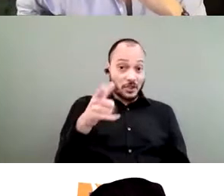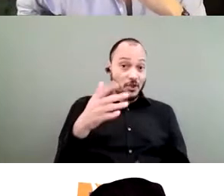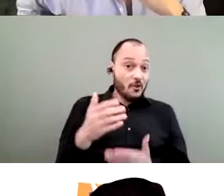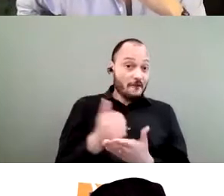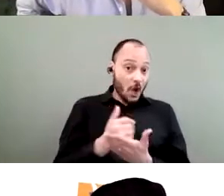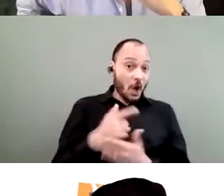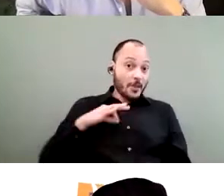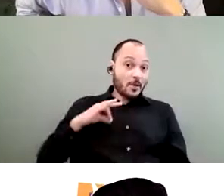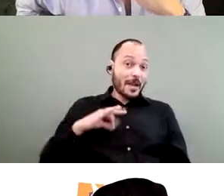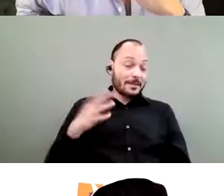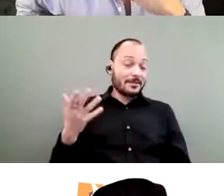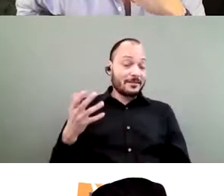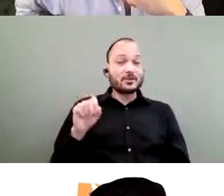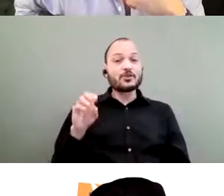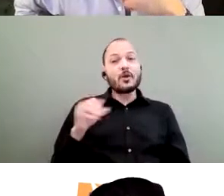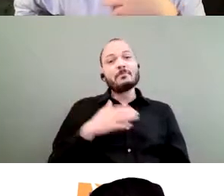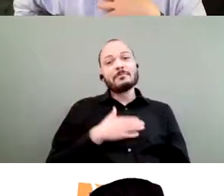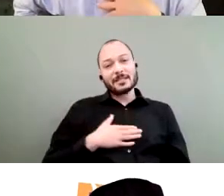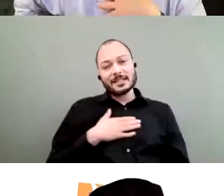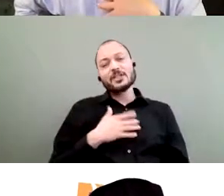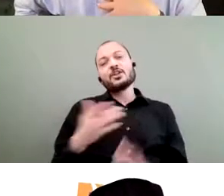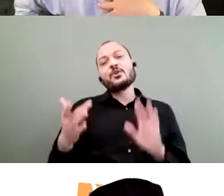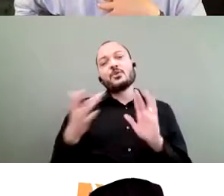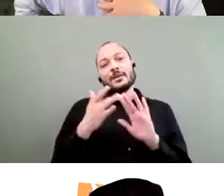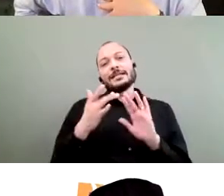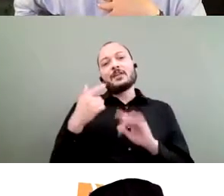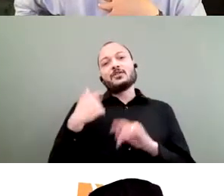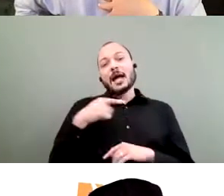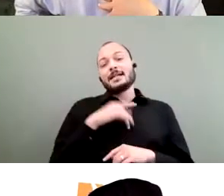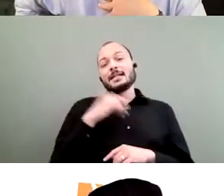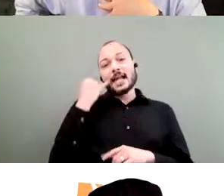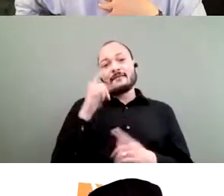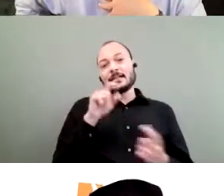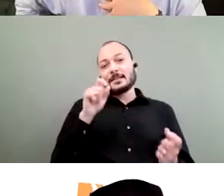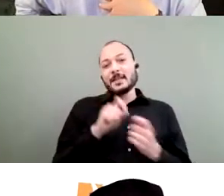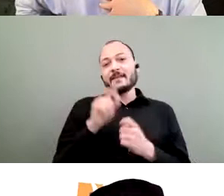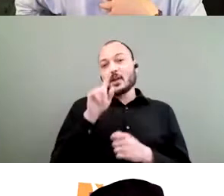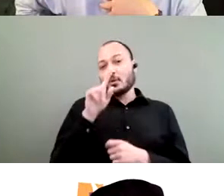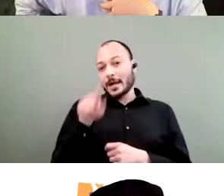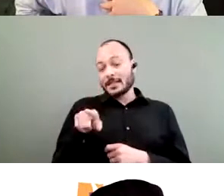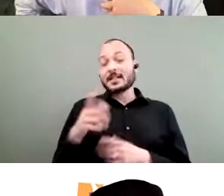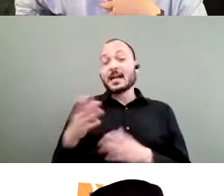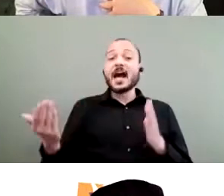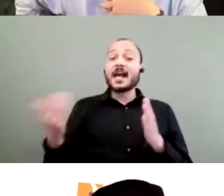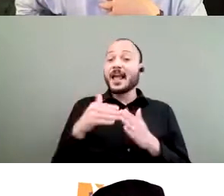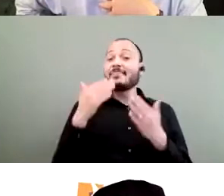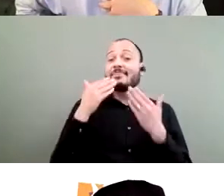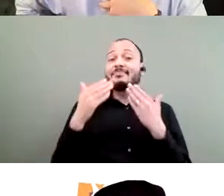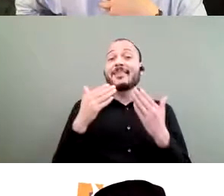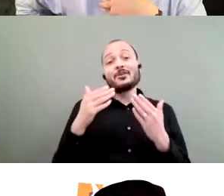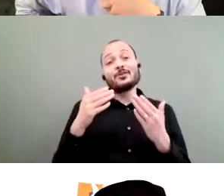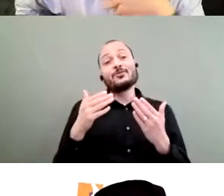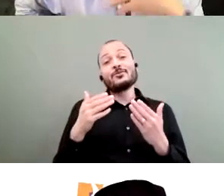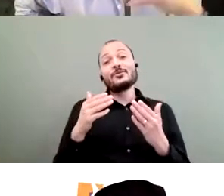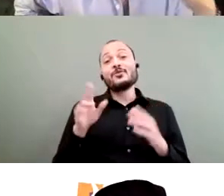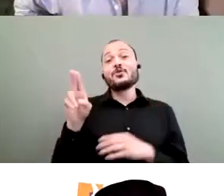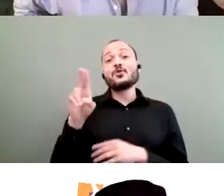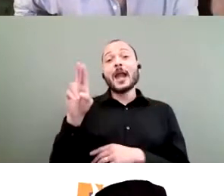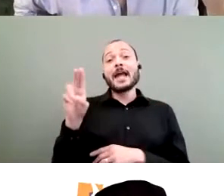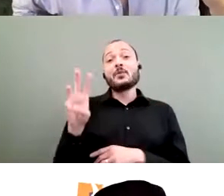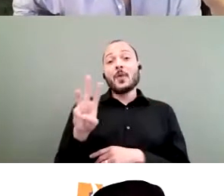so please do reach out to us if there are specific questions. But again, thank you to United Ways,